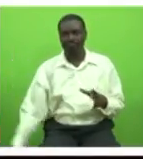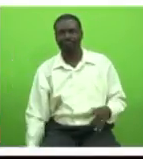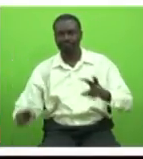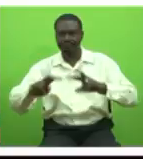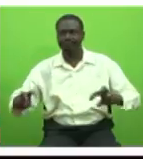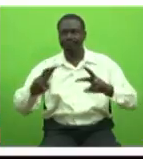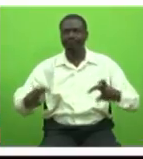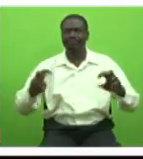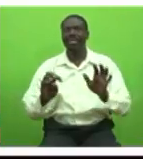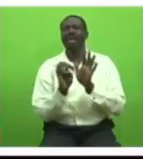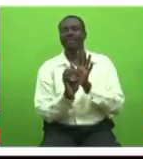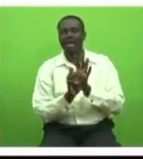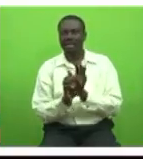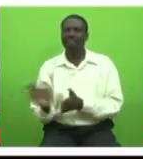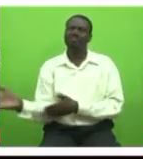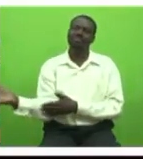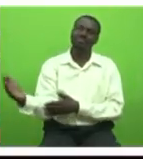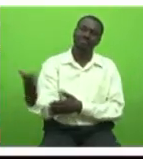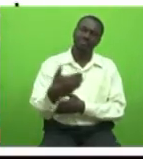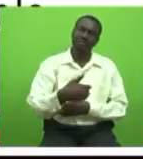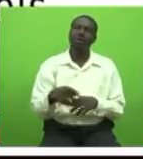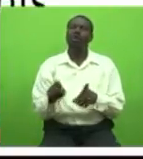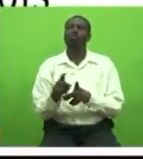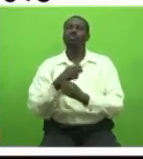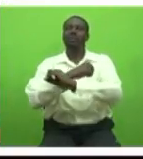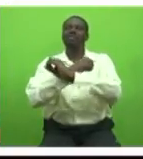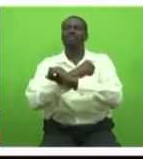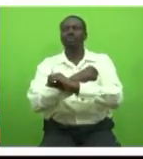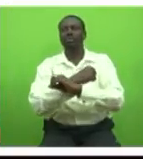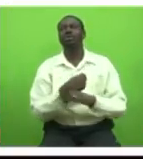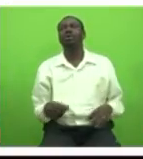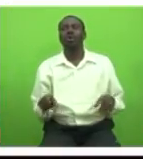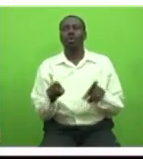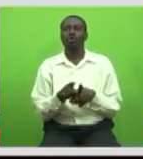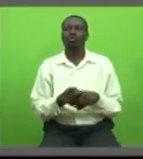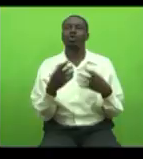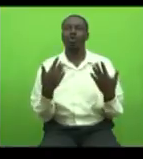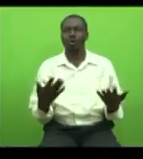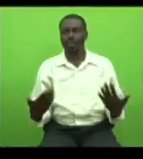its preservations, and documentations of protocols.